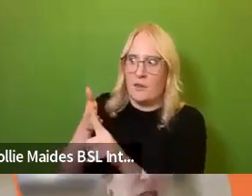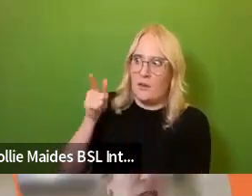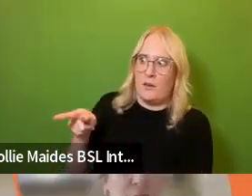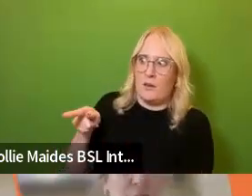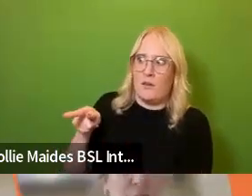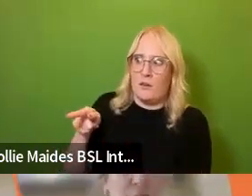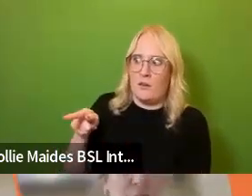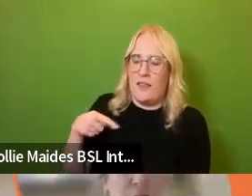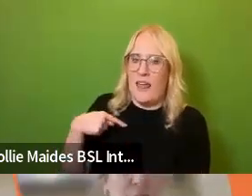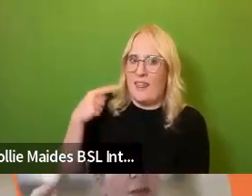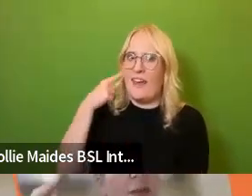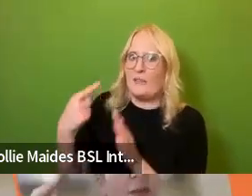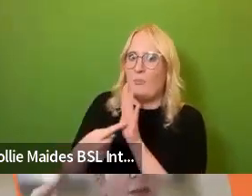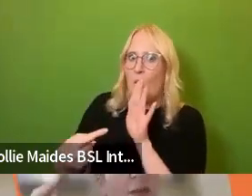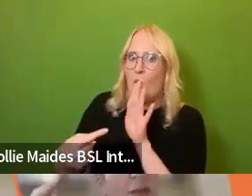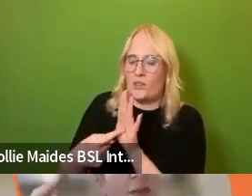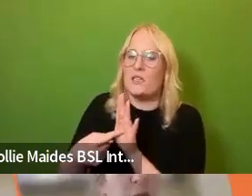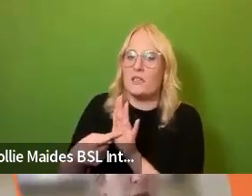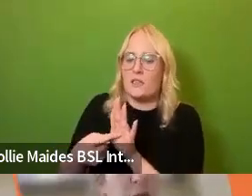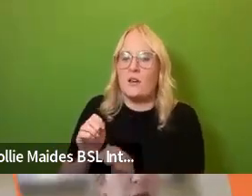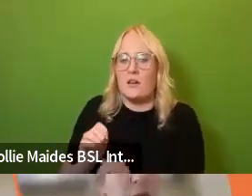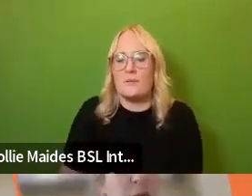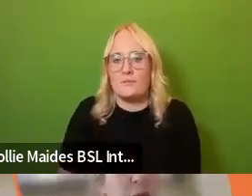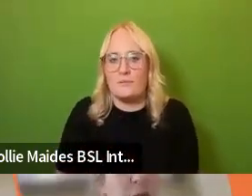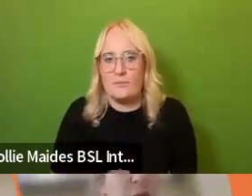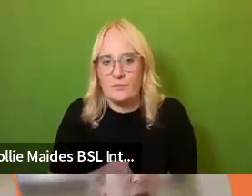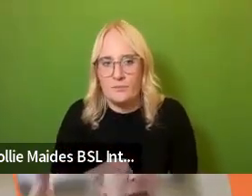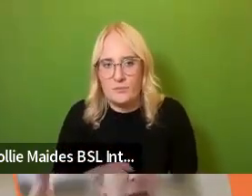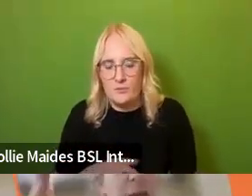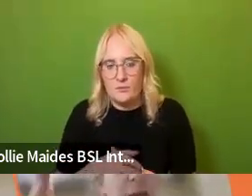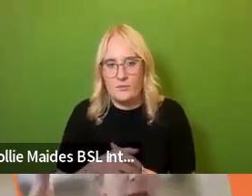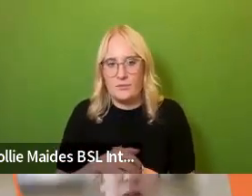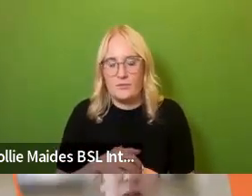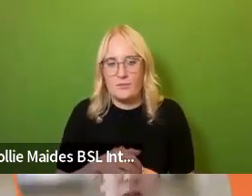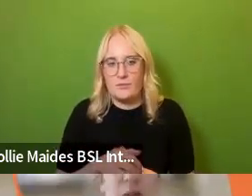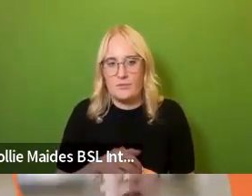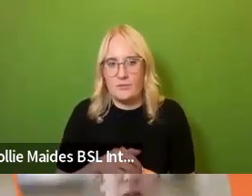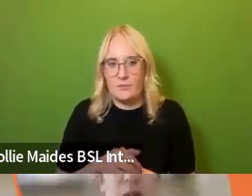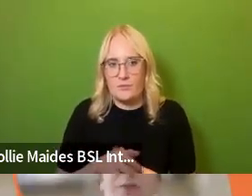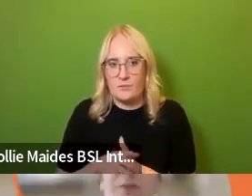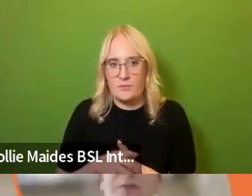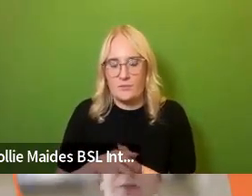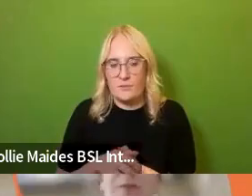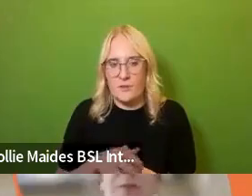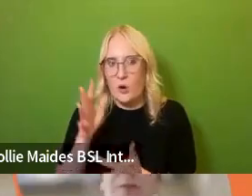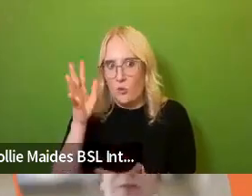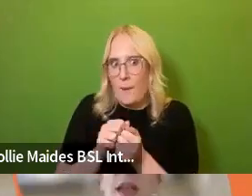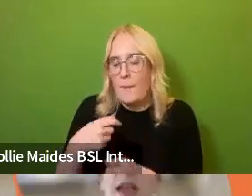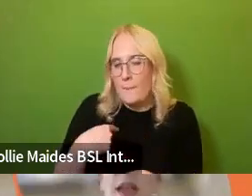as irrelevant, but somebody with sensory processing difficulties may hold on to that.